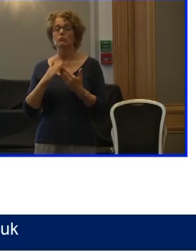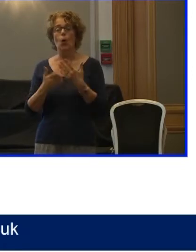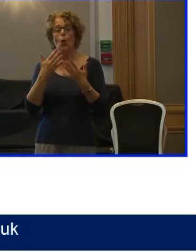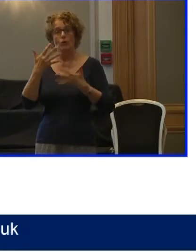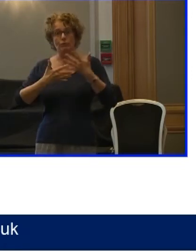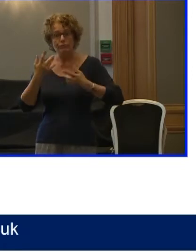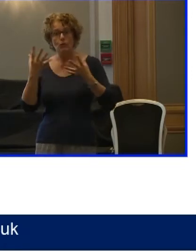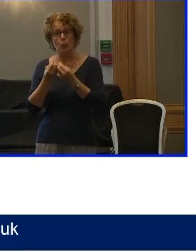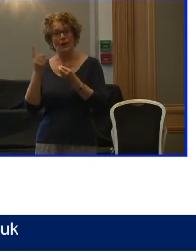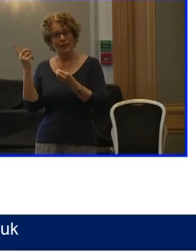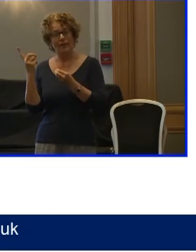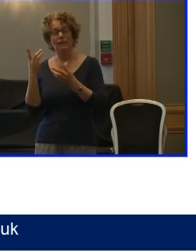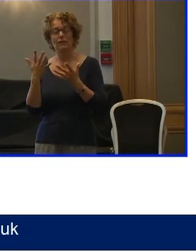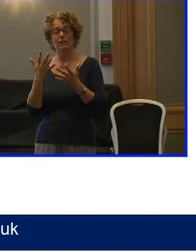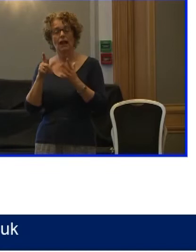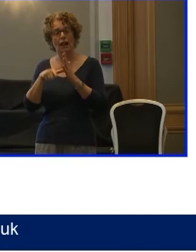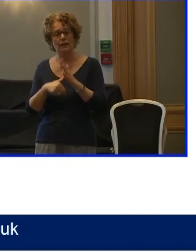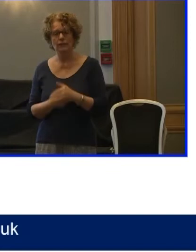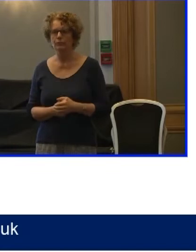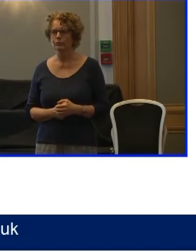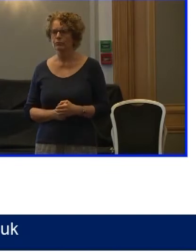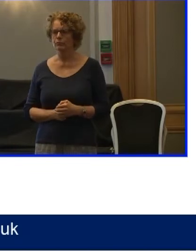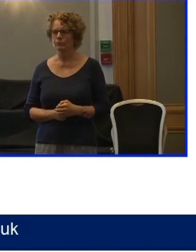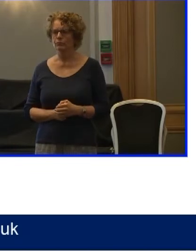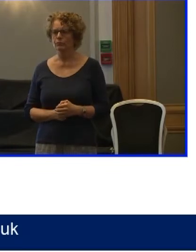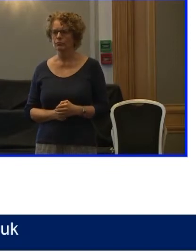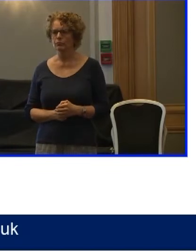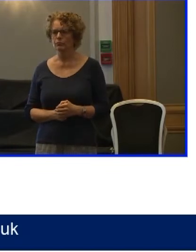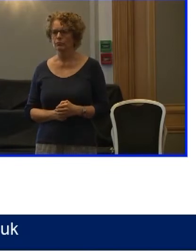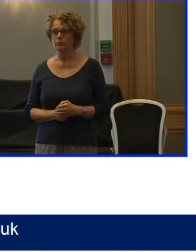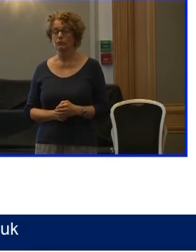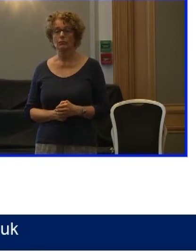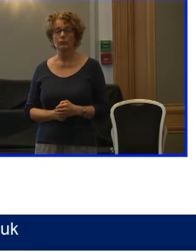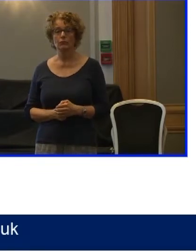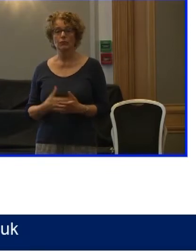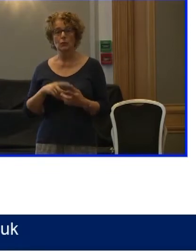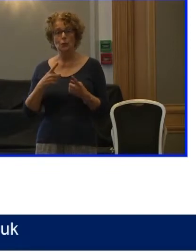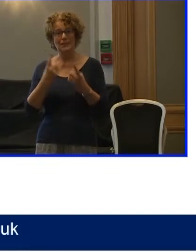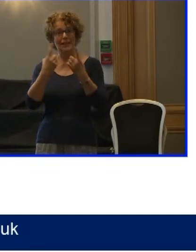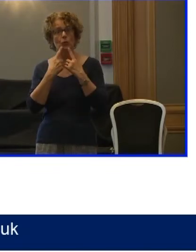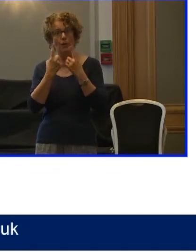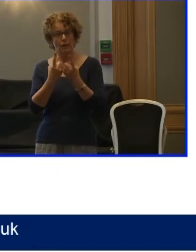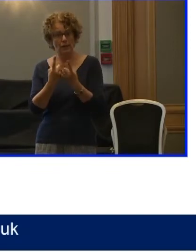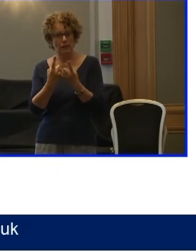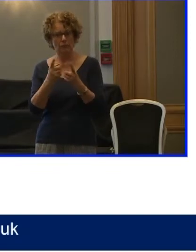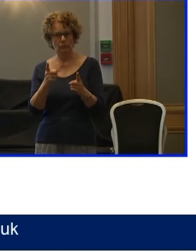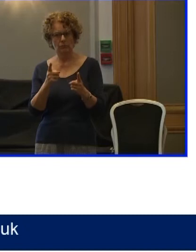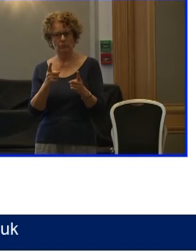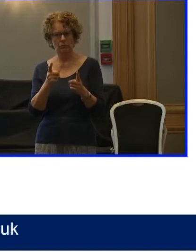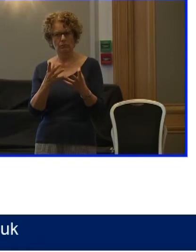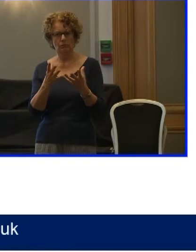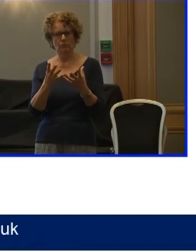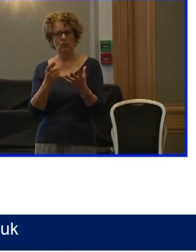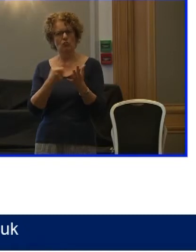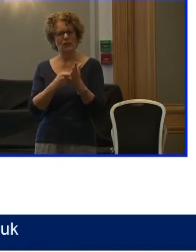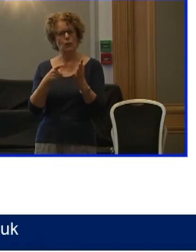later along with detailed info of our services. I think the one thing to say about what Retina UK does with psychological impacts